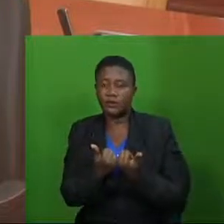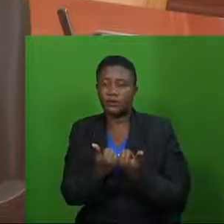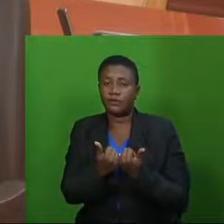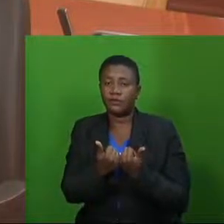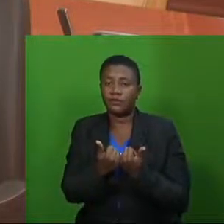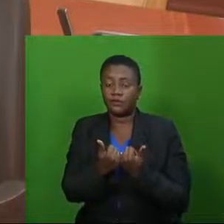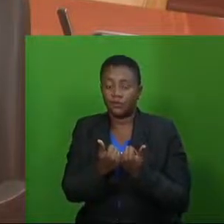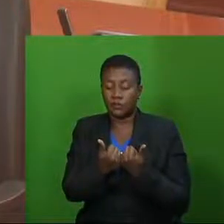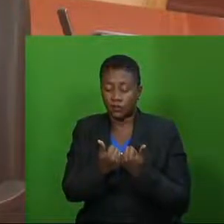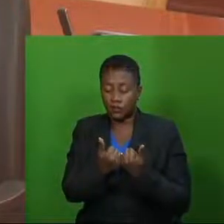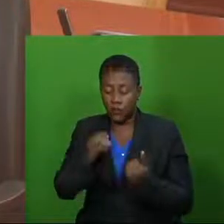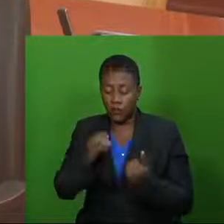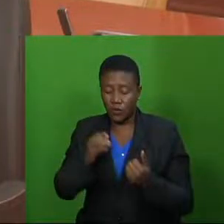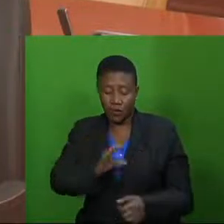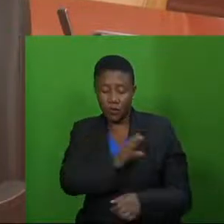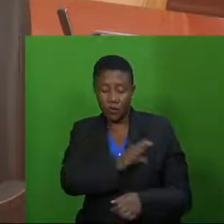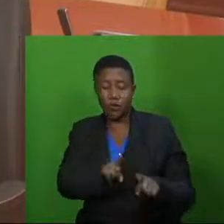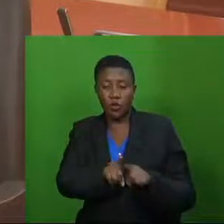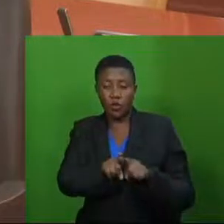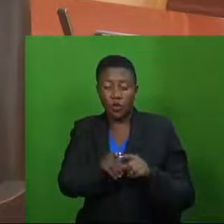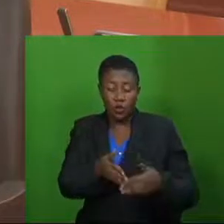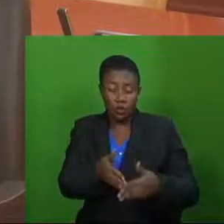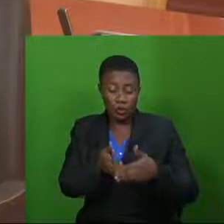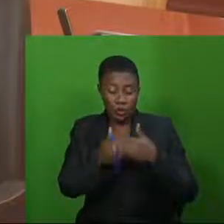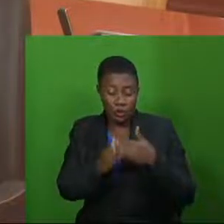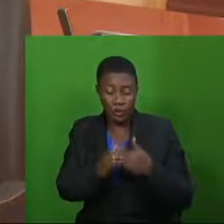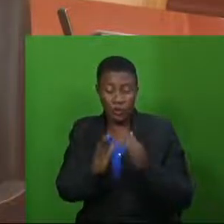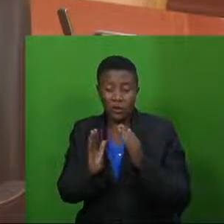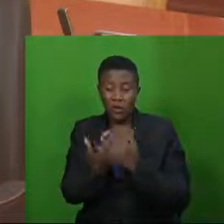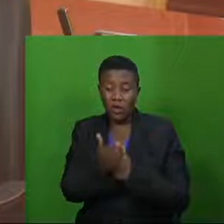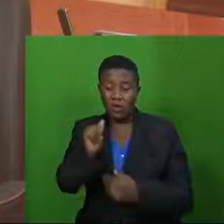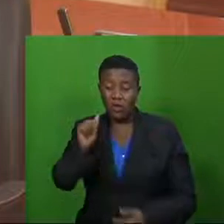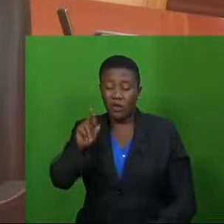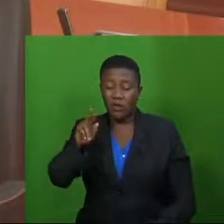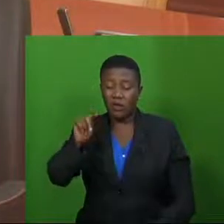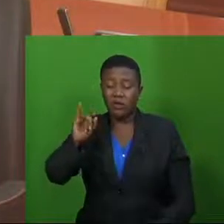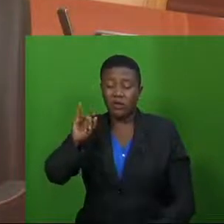The committee was also guided by Article 103,